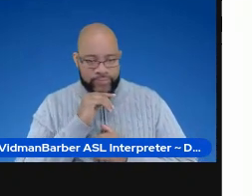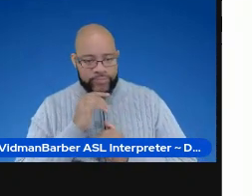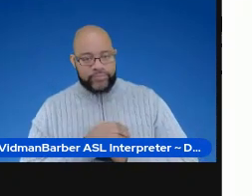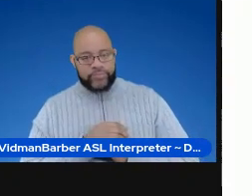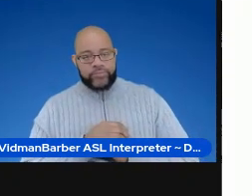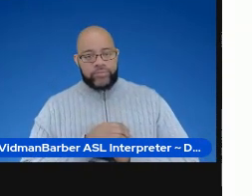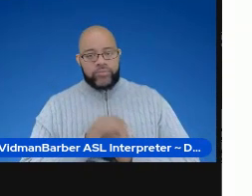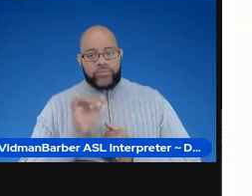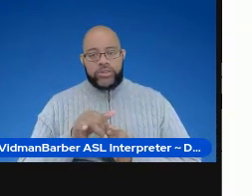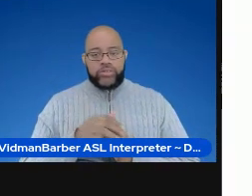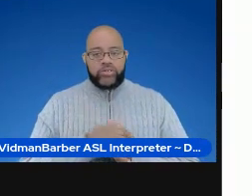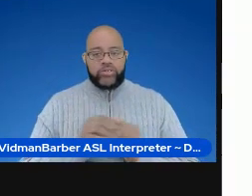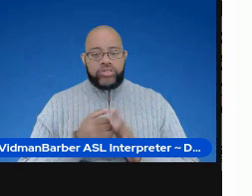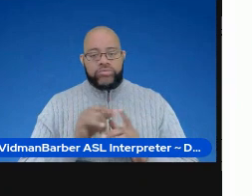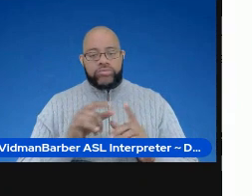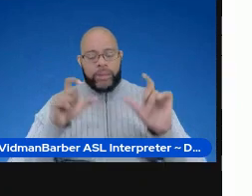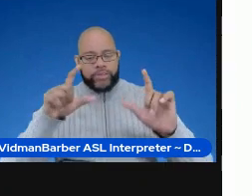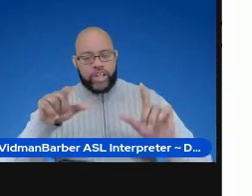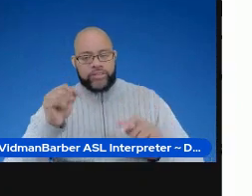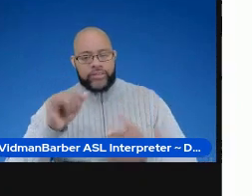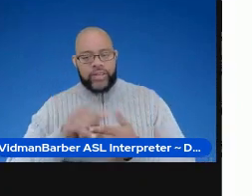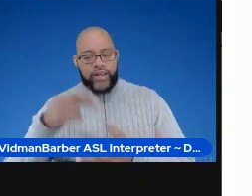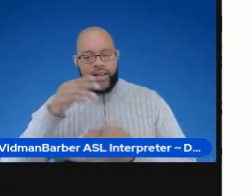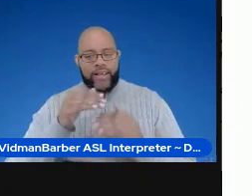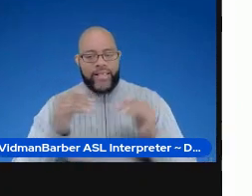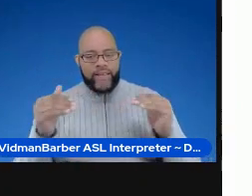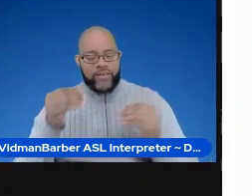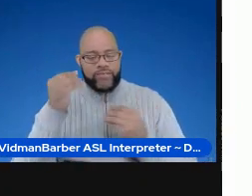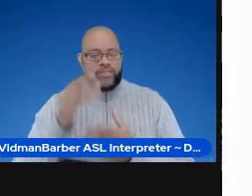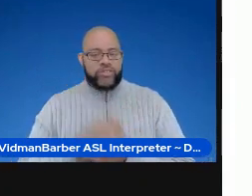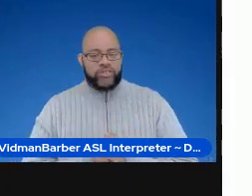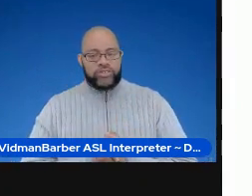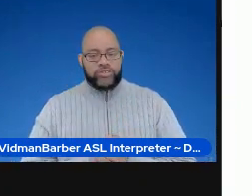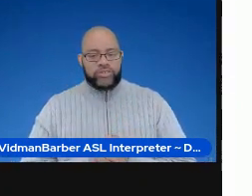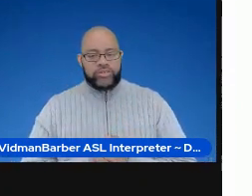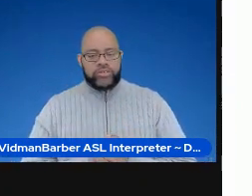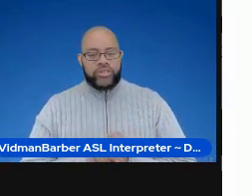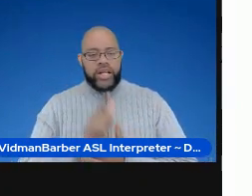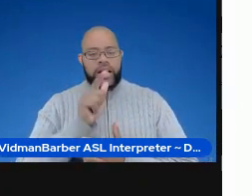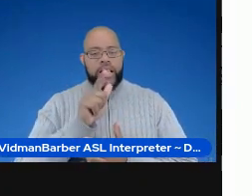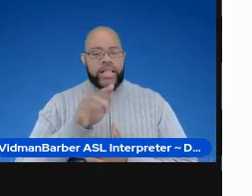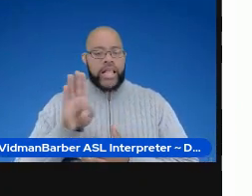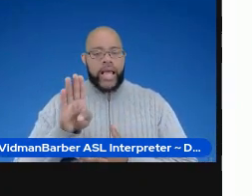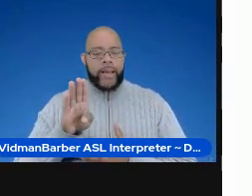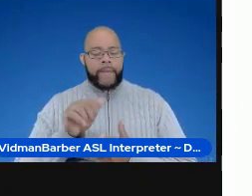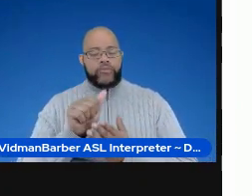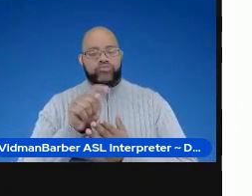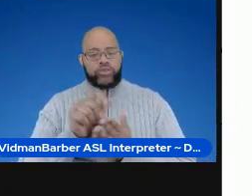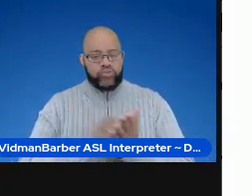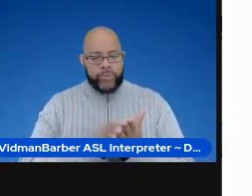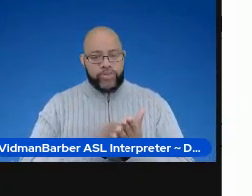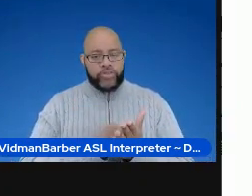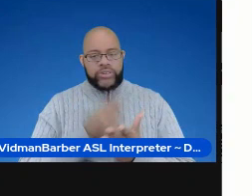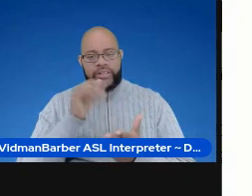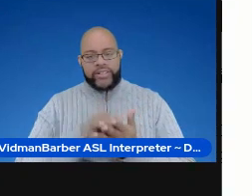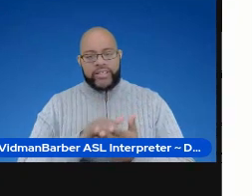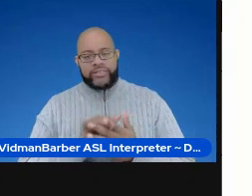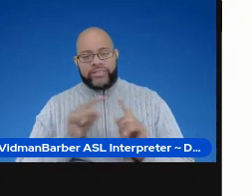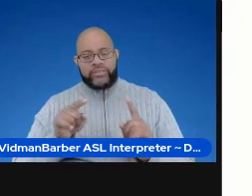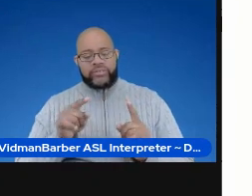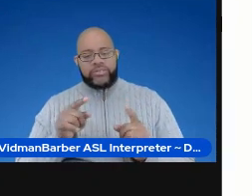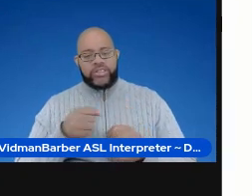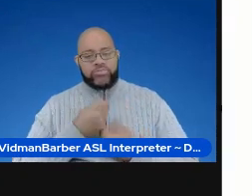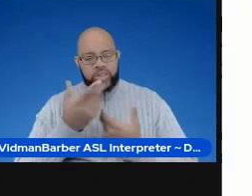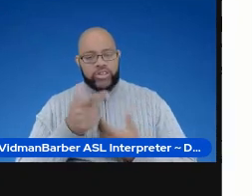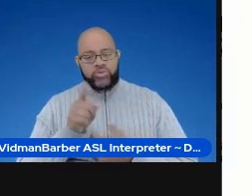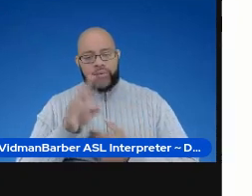So this is just a snapshot of the high-level information of the blood transcriptome analysis. You can see a peak in differential gene expression